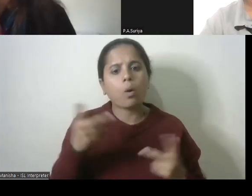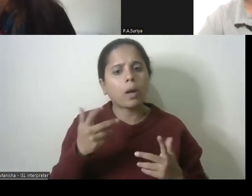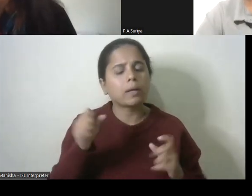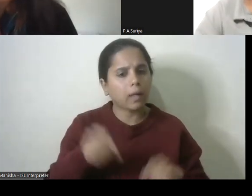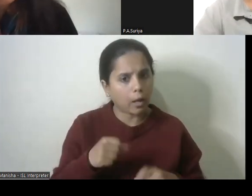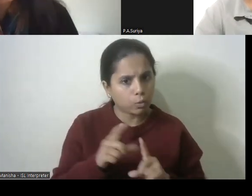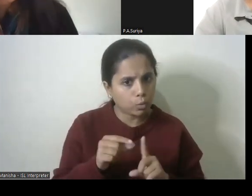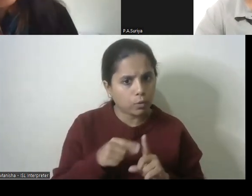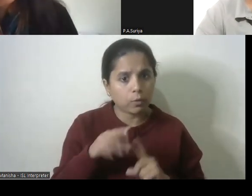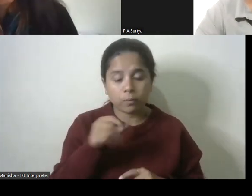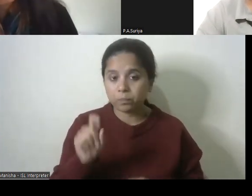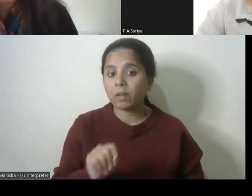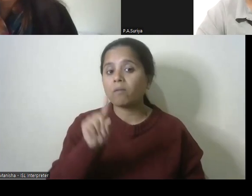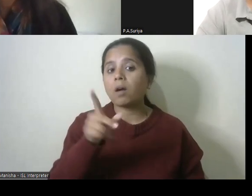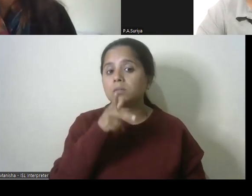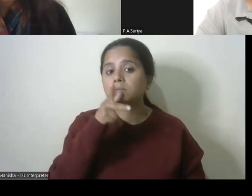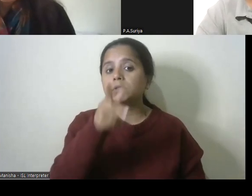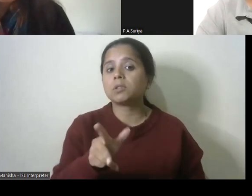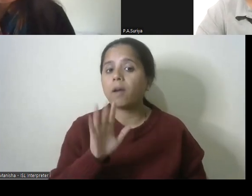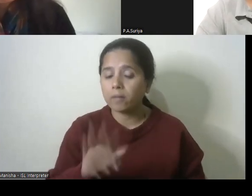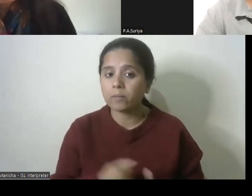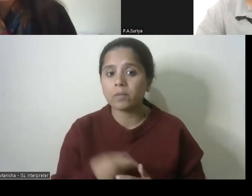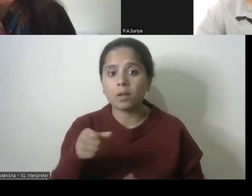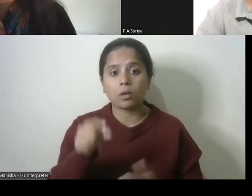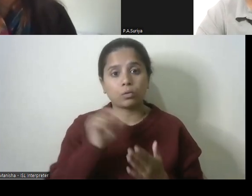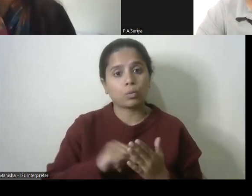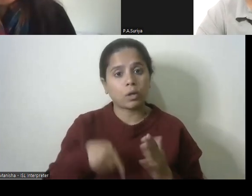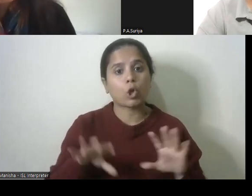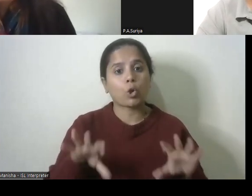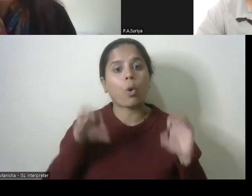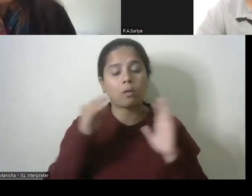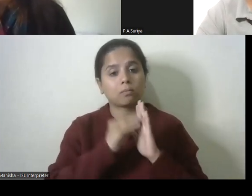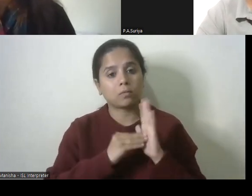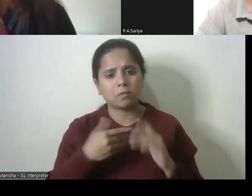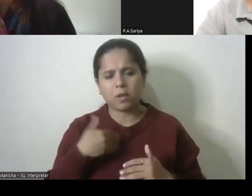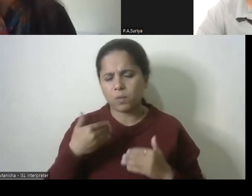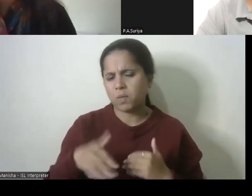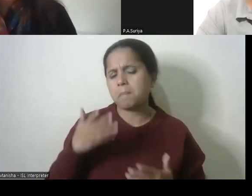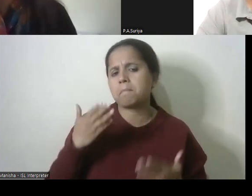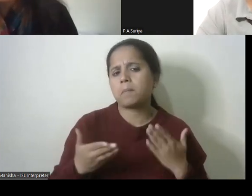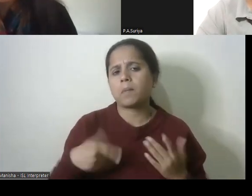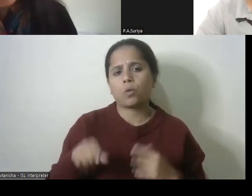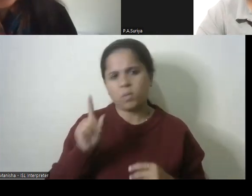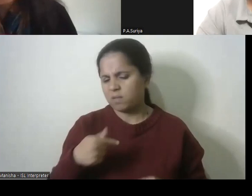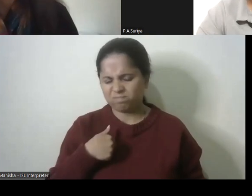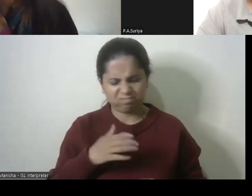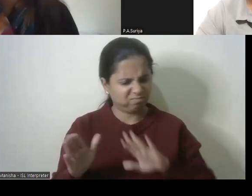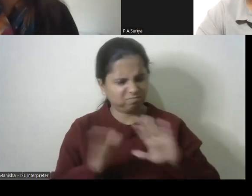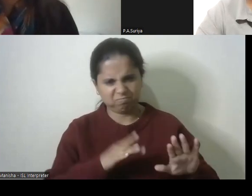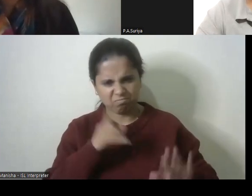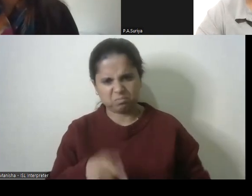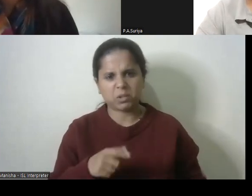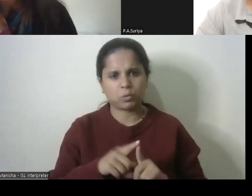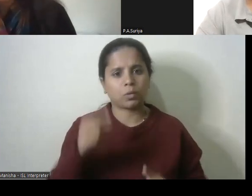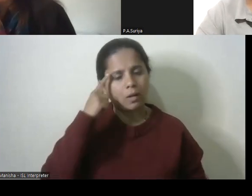actions. He was actually the first to say, after, you know, having written the constitution, that we should get rid of it, you know. I mean,